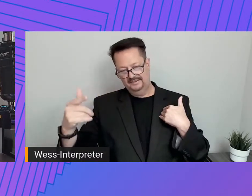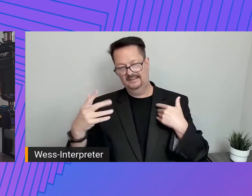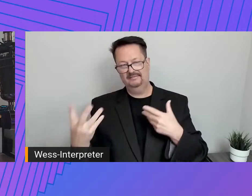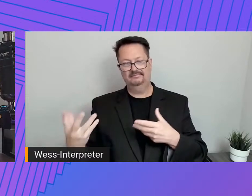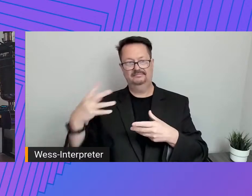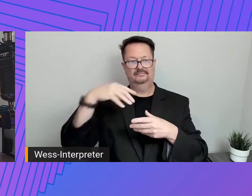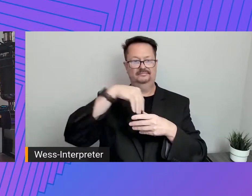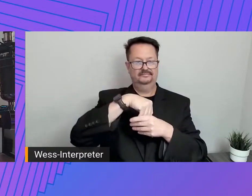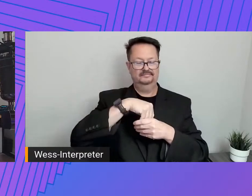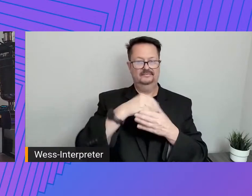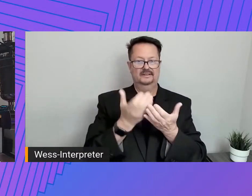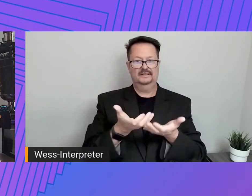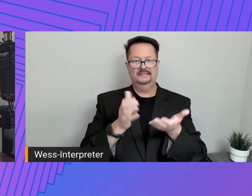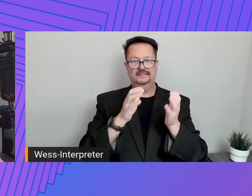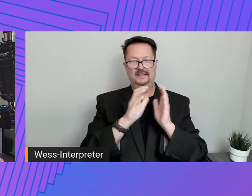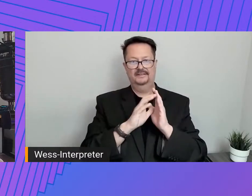environment.